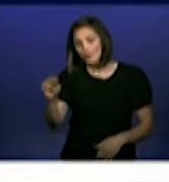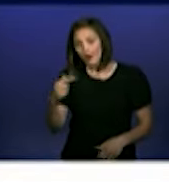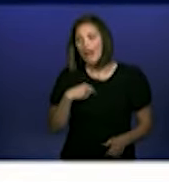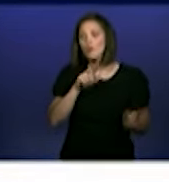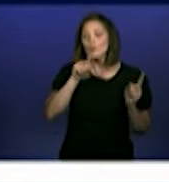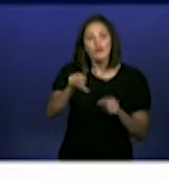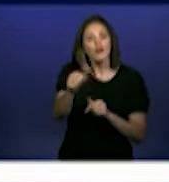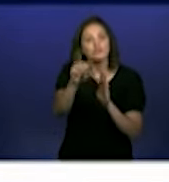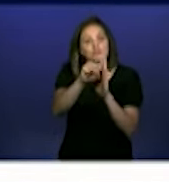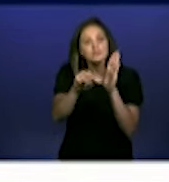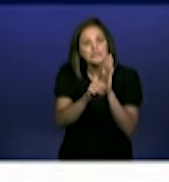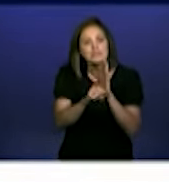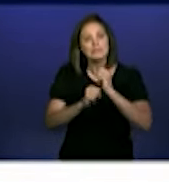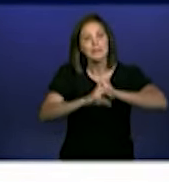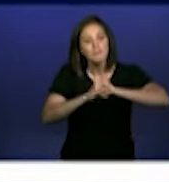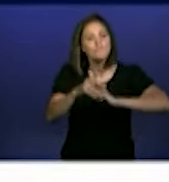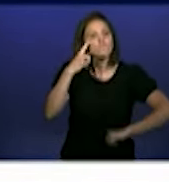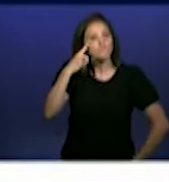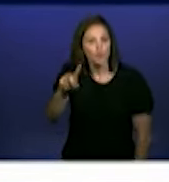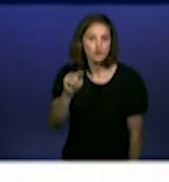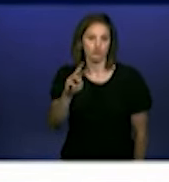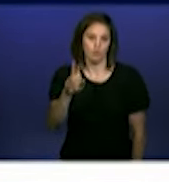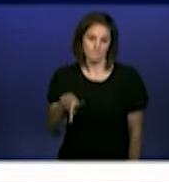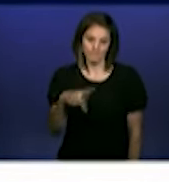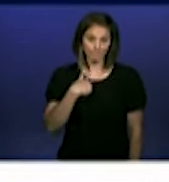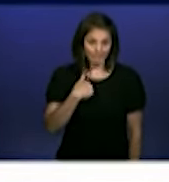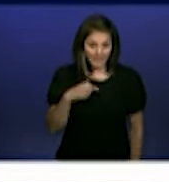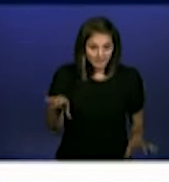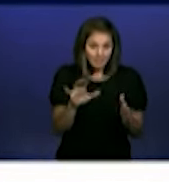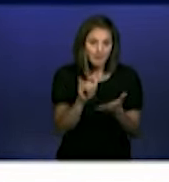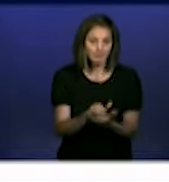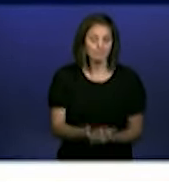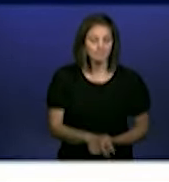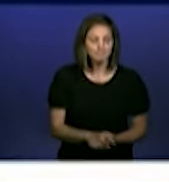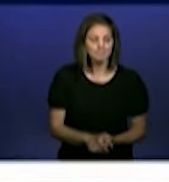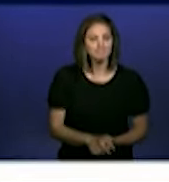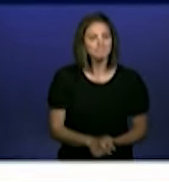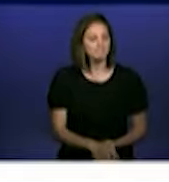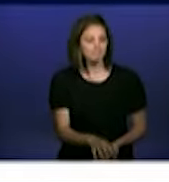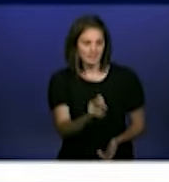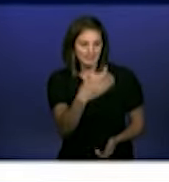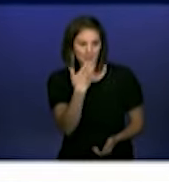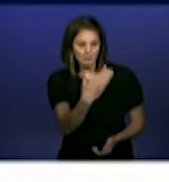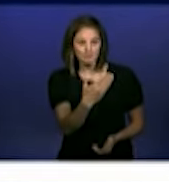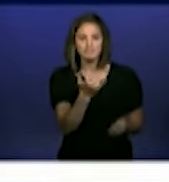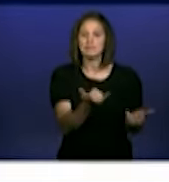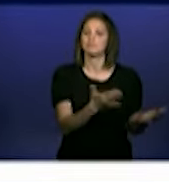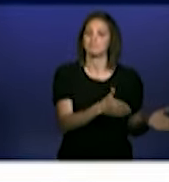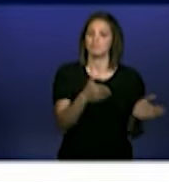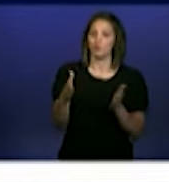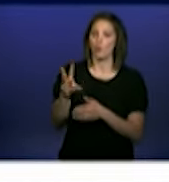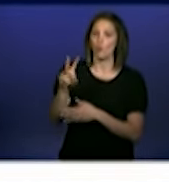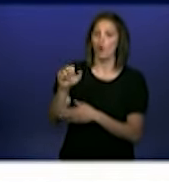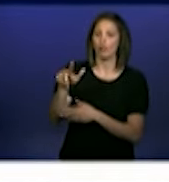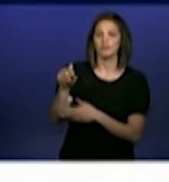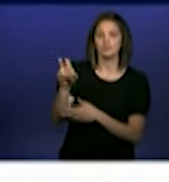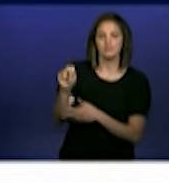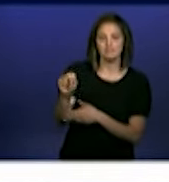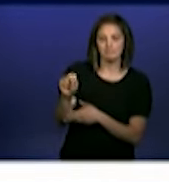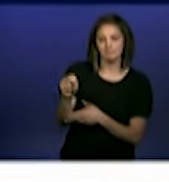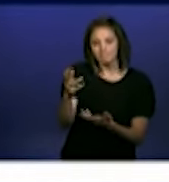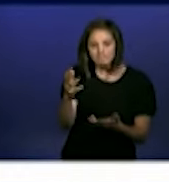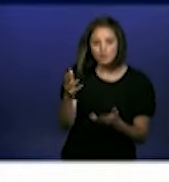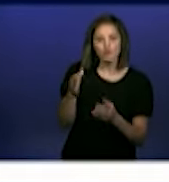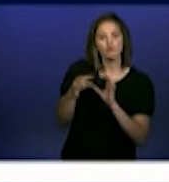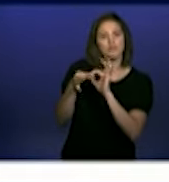for President Donald Trump. Okay, we're going to have to wrap it up on that note, Mr. Curtis. Mr. Walton, let's skip to you. Thoughts on a potential relationship with the